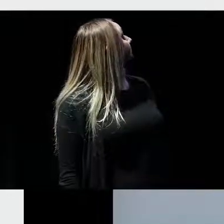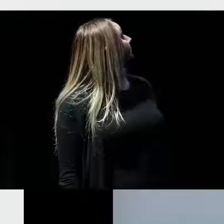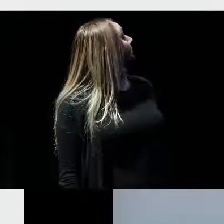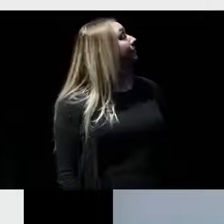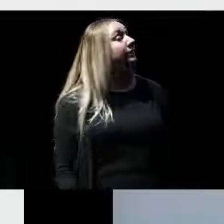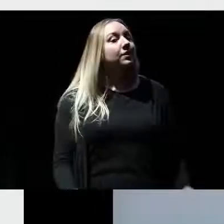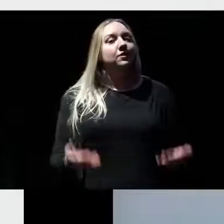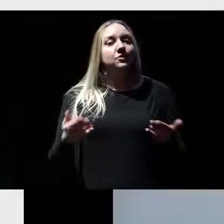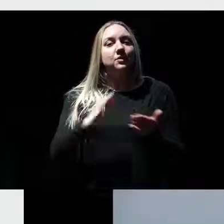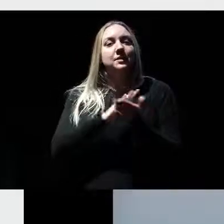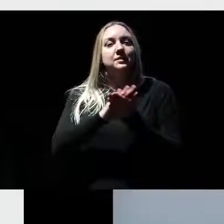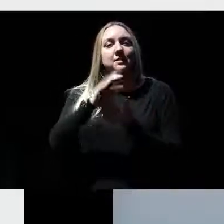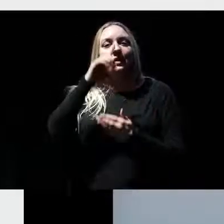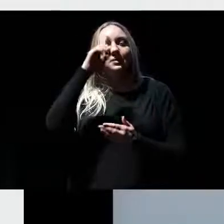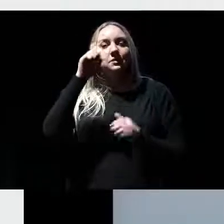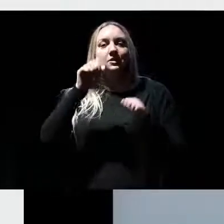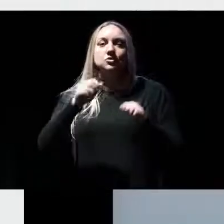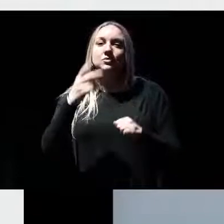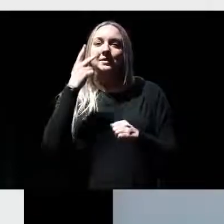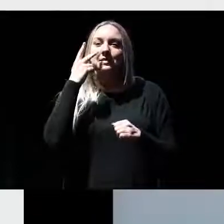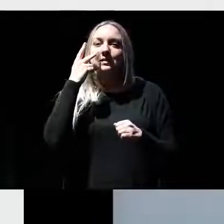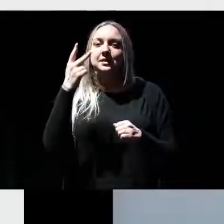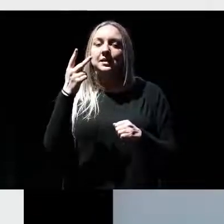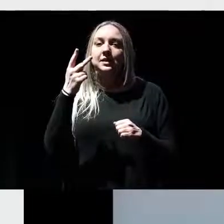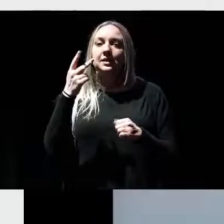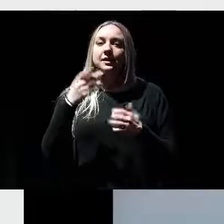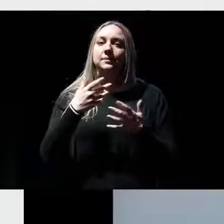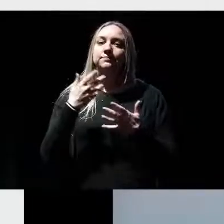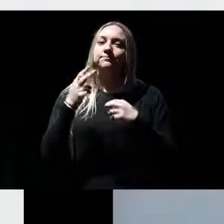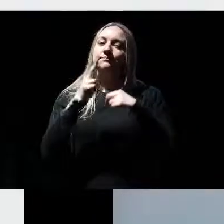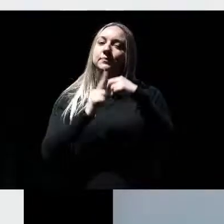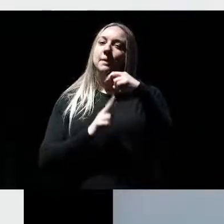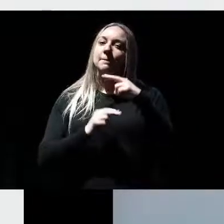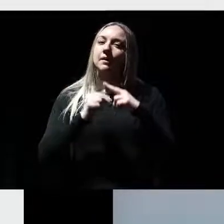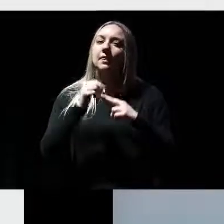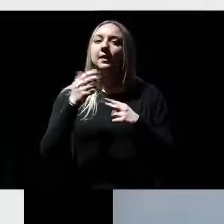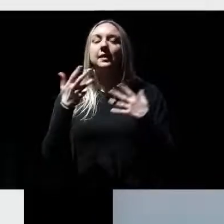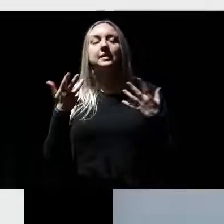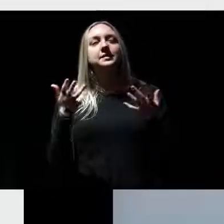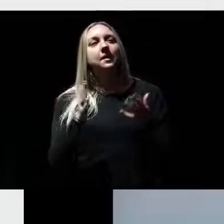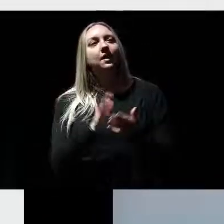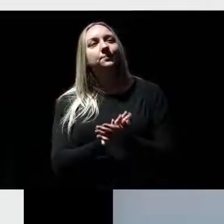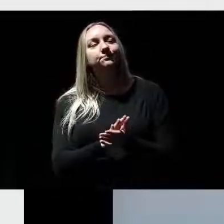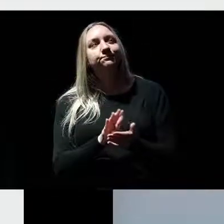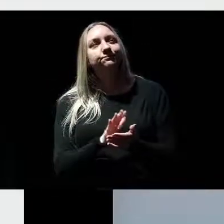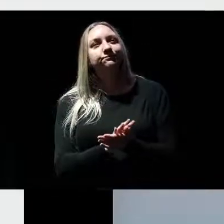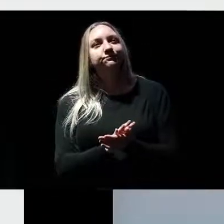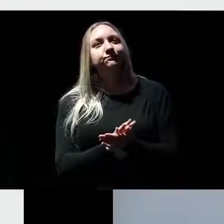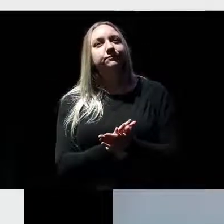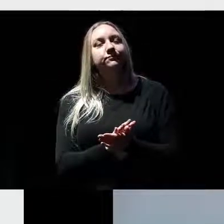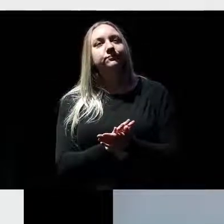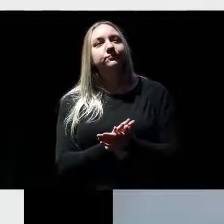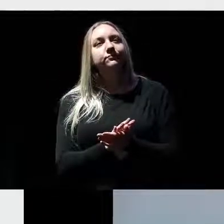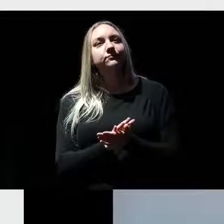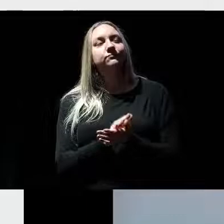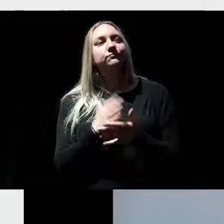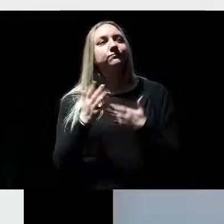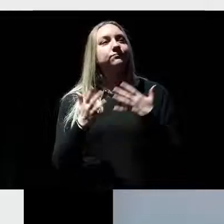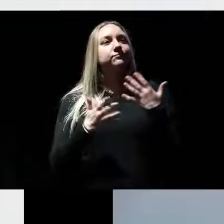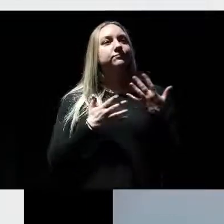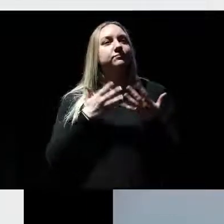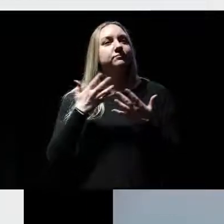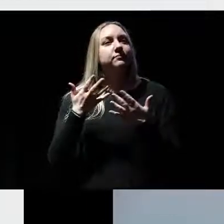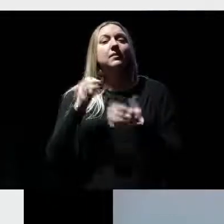building as, in some ways you can look at it as certainly an